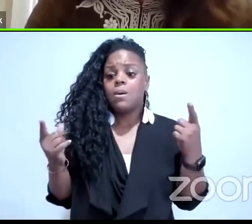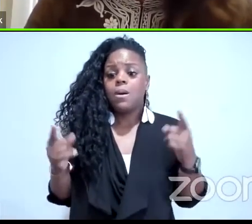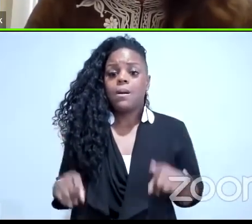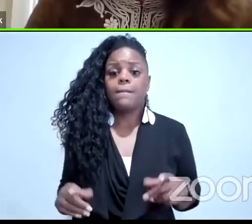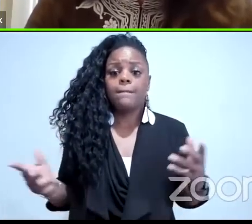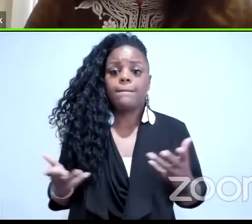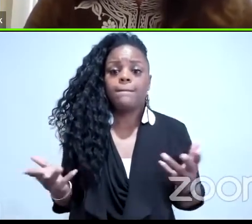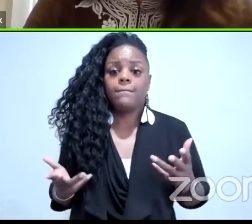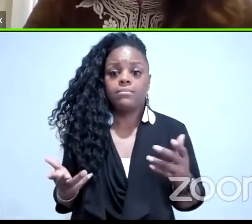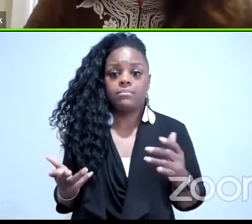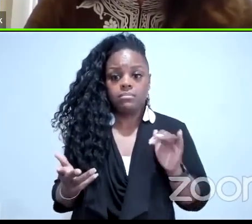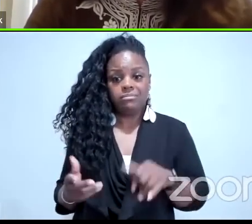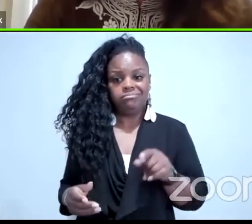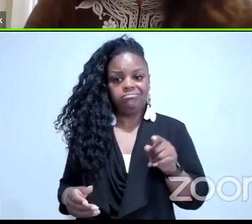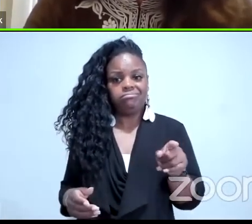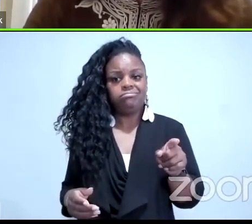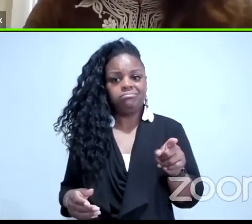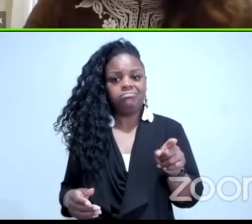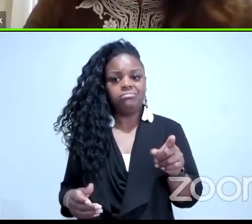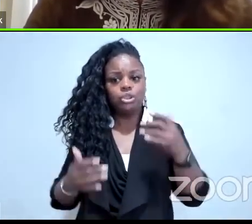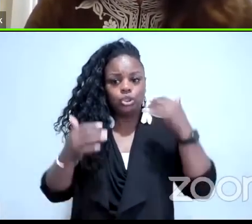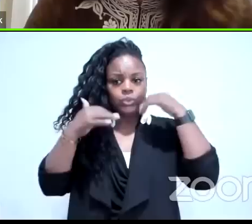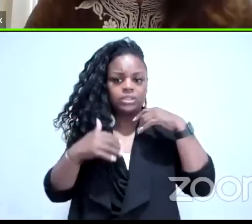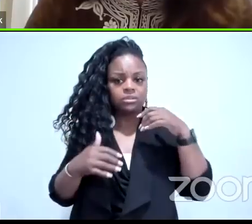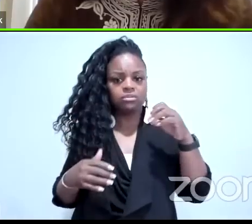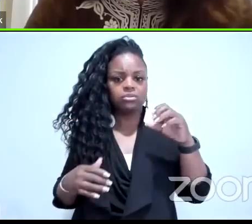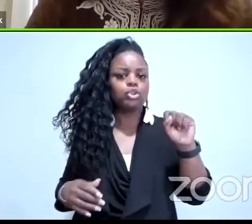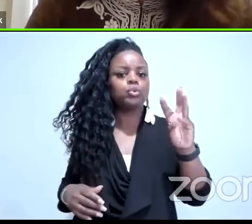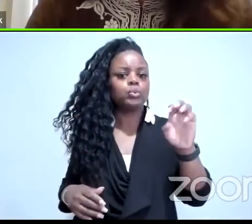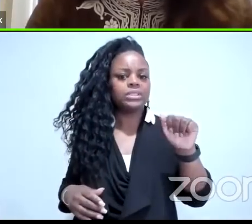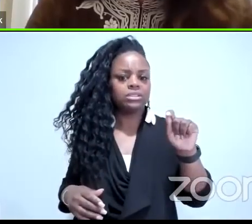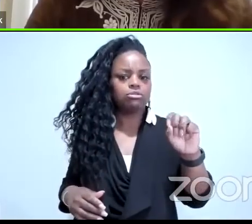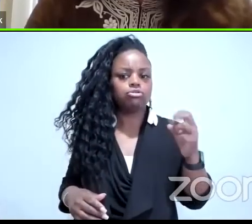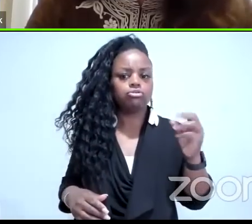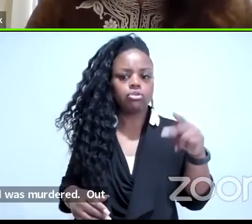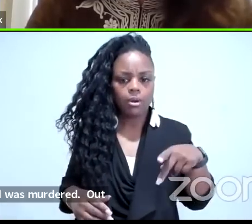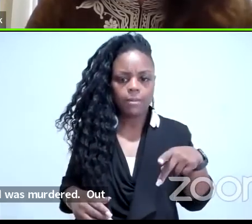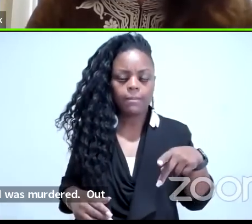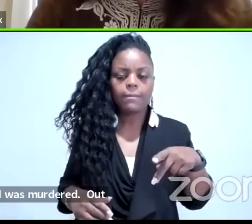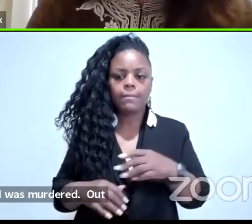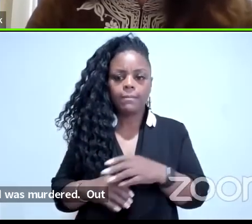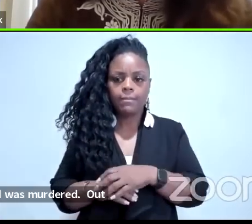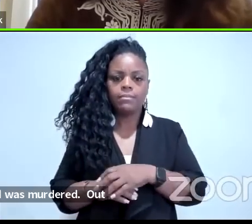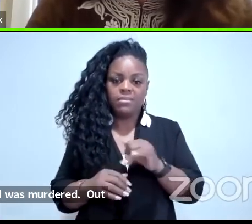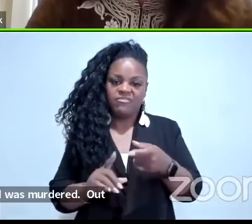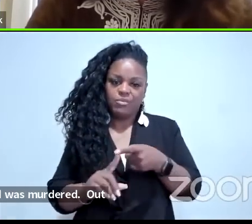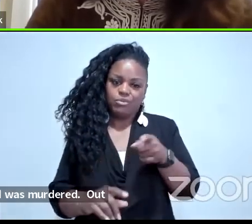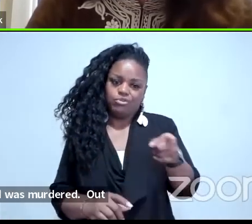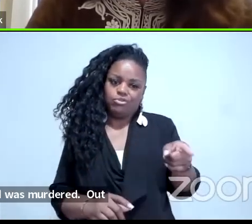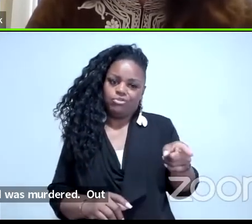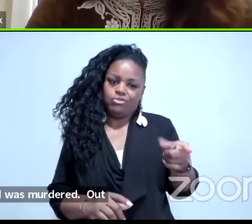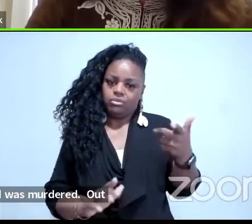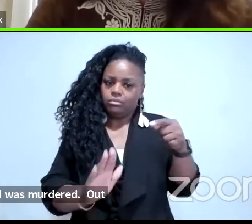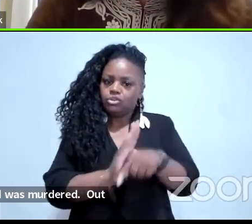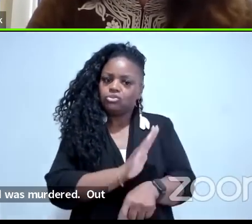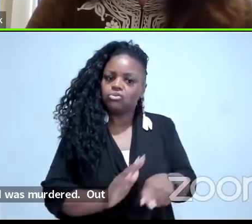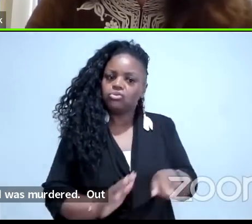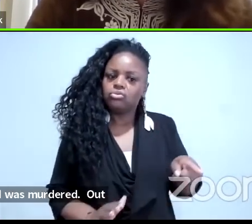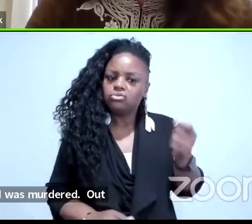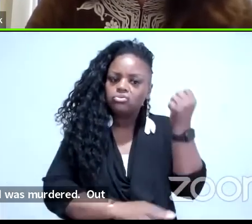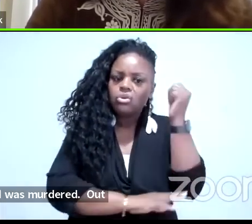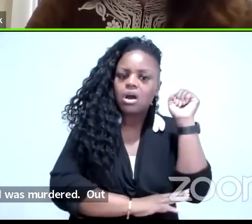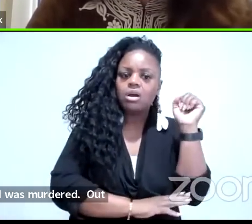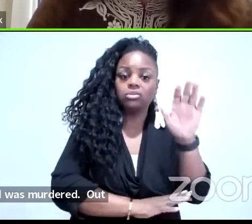And out of her death came, you know, the victory in the strike that led to Rochester's